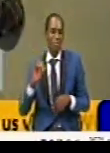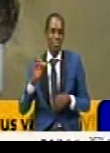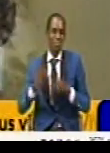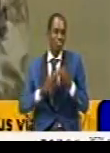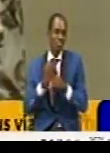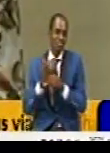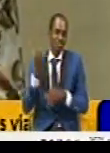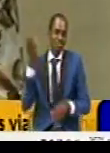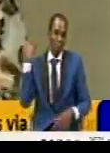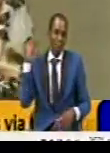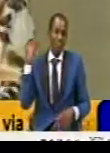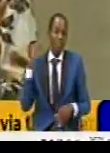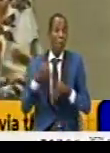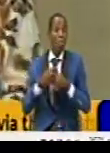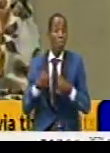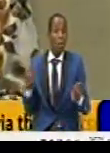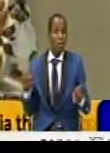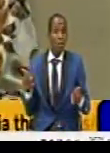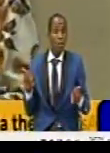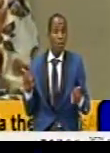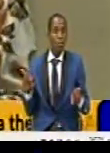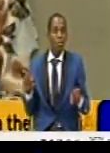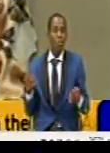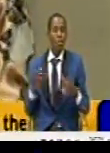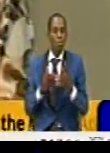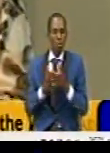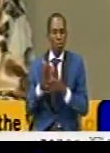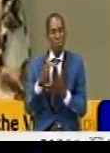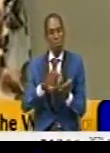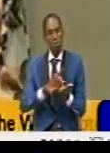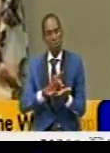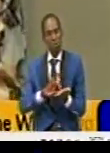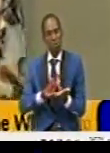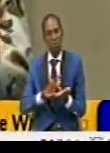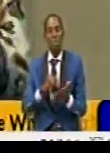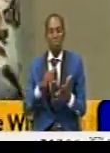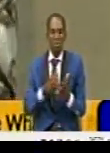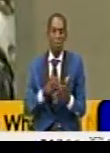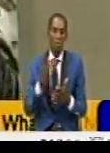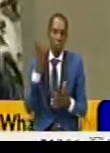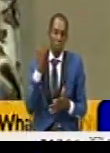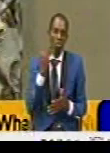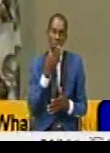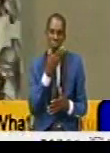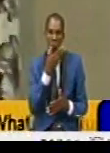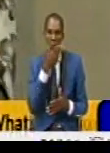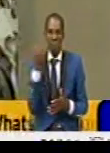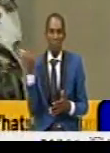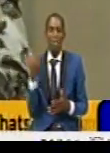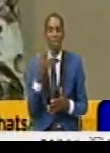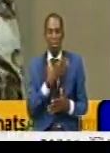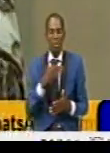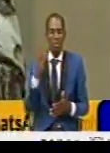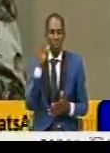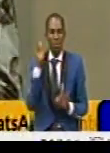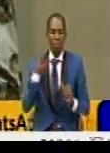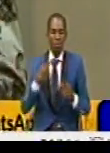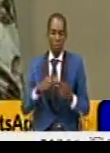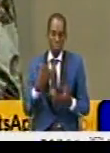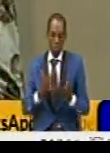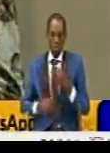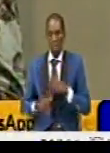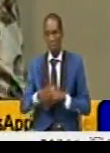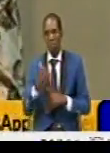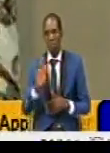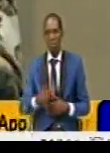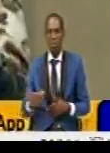when she had one of us, and the womb collapsed. But through medication, it was in